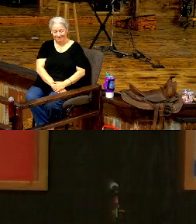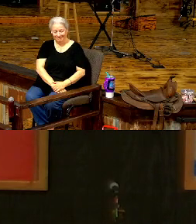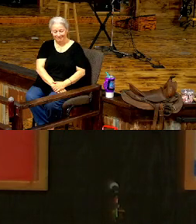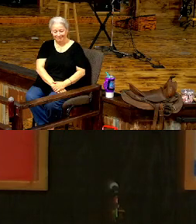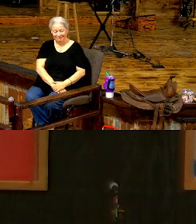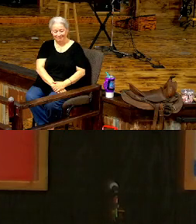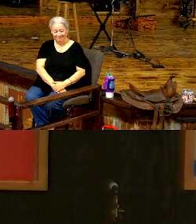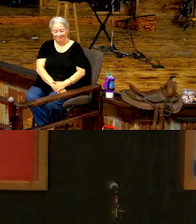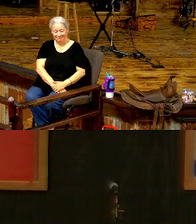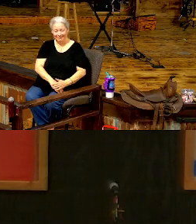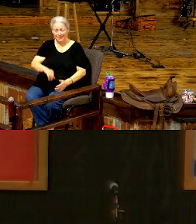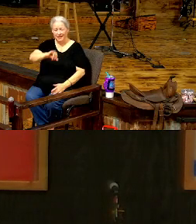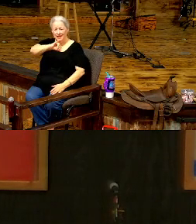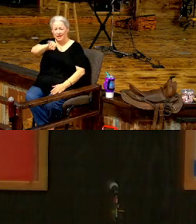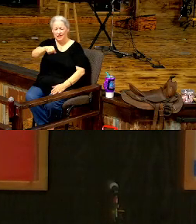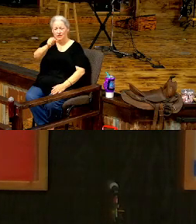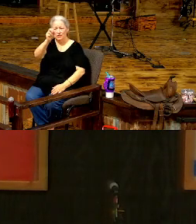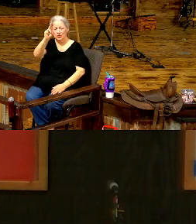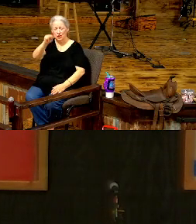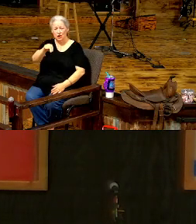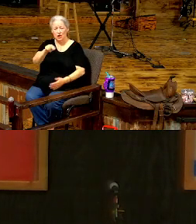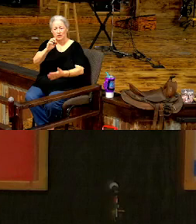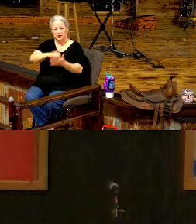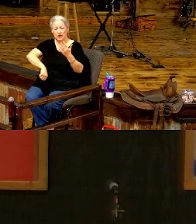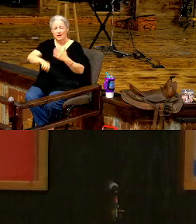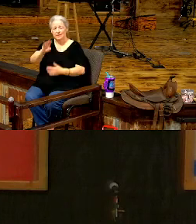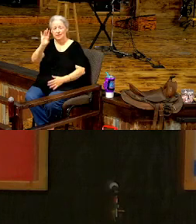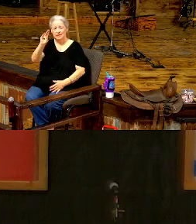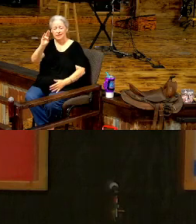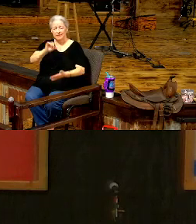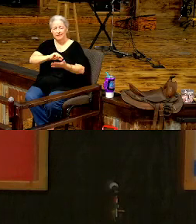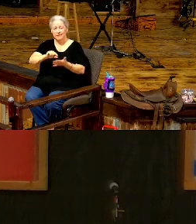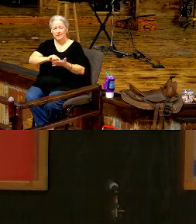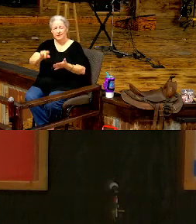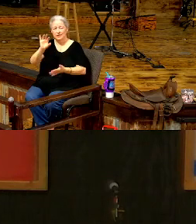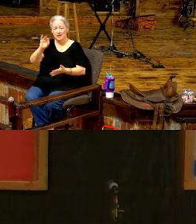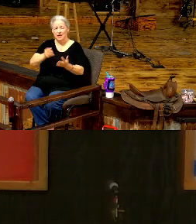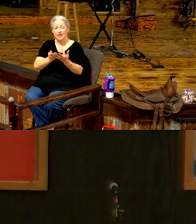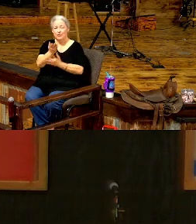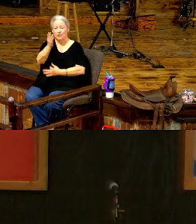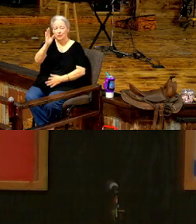In John, the 17th chapter, verses 9 through 12,